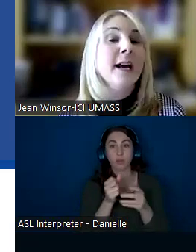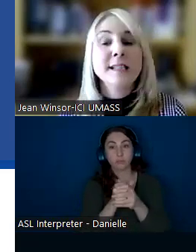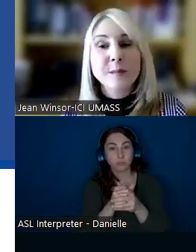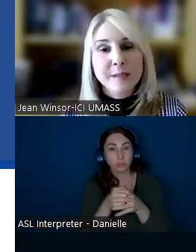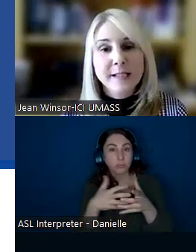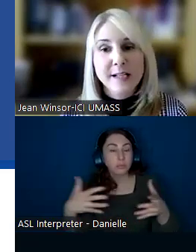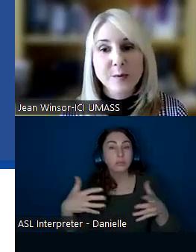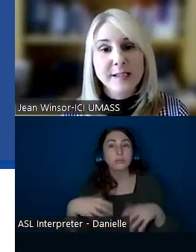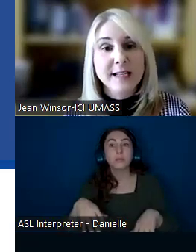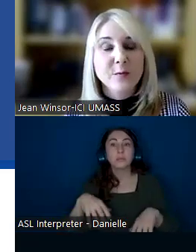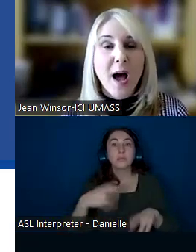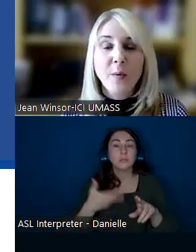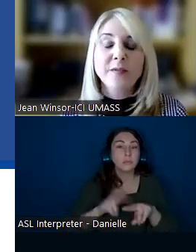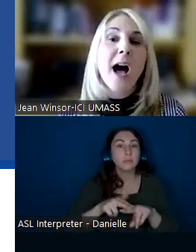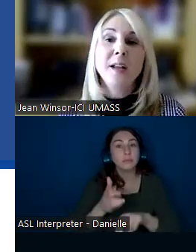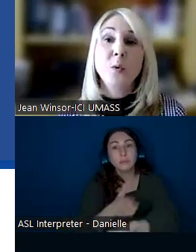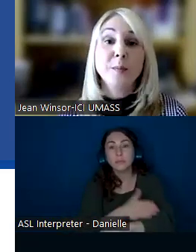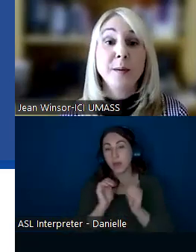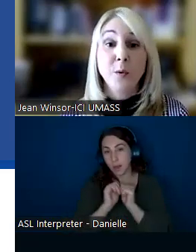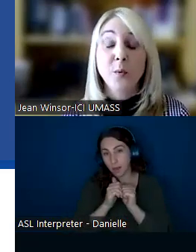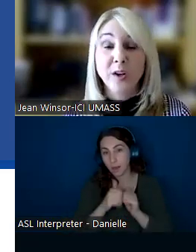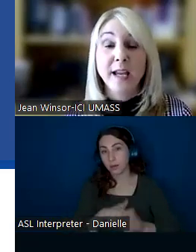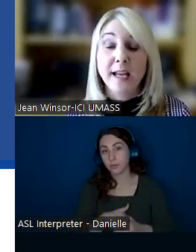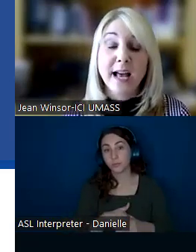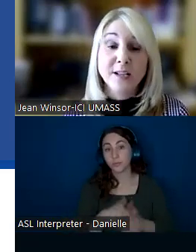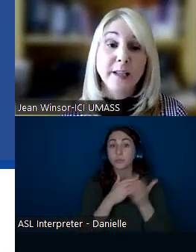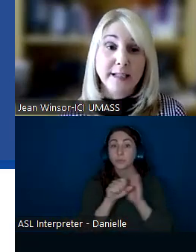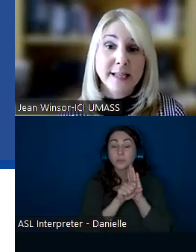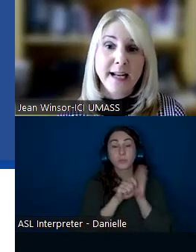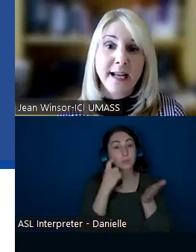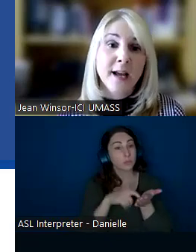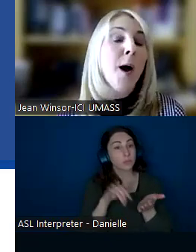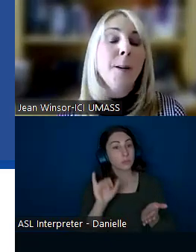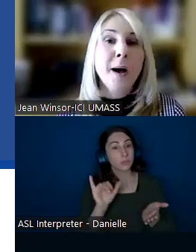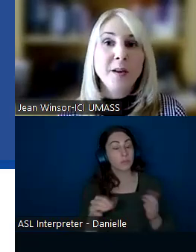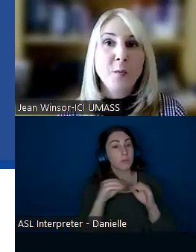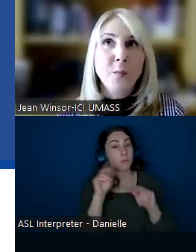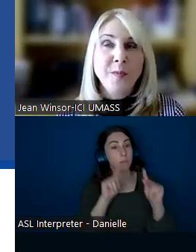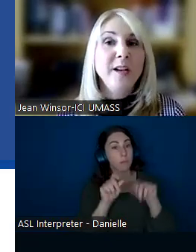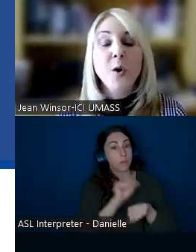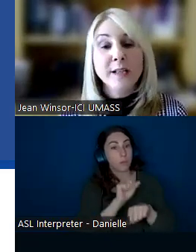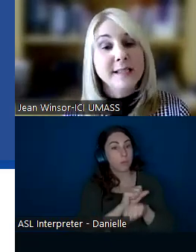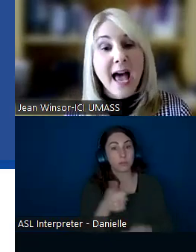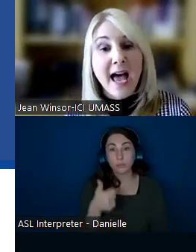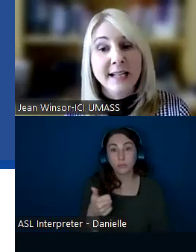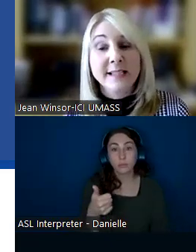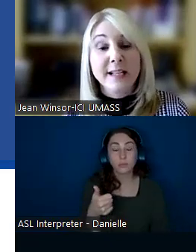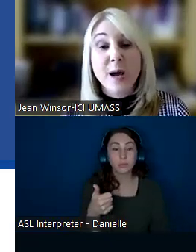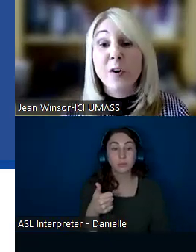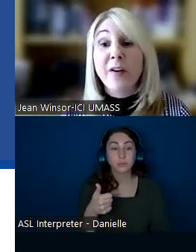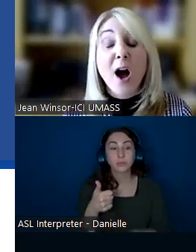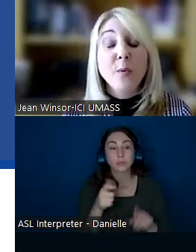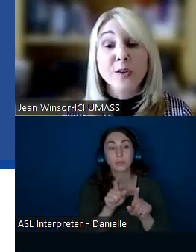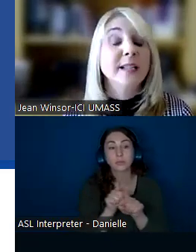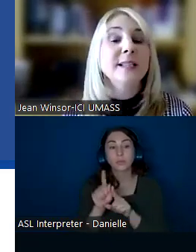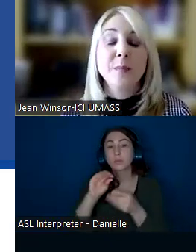that sometimes states will see is, wow, we've gotten more people working, and that's really exciting. but they notice that the number